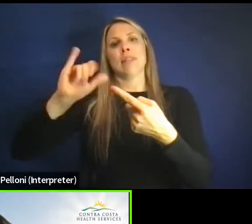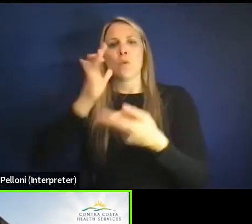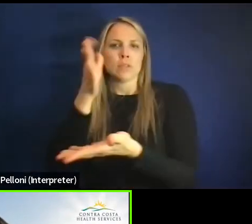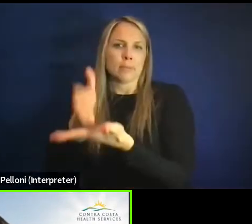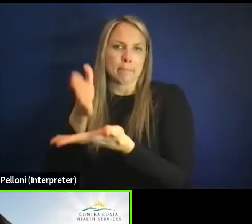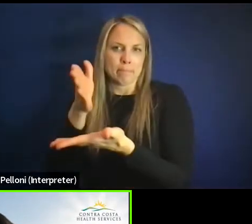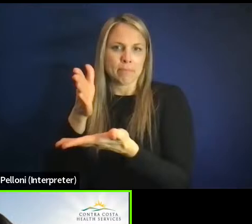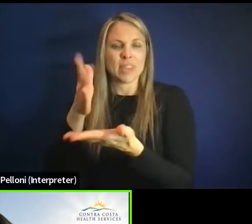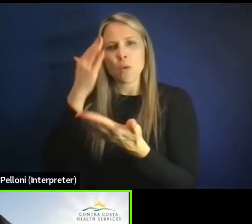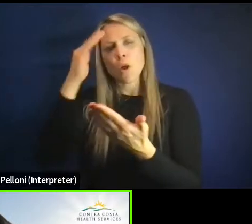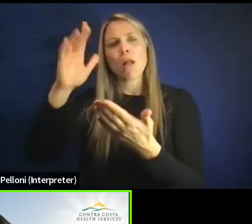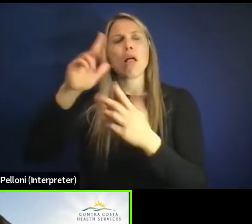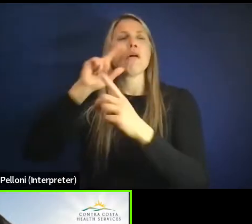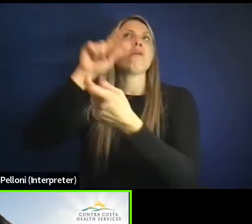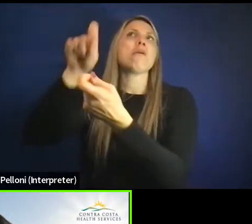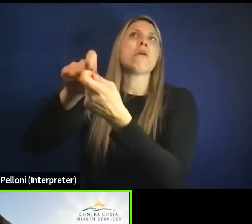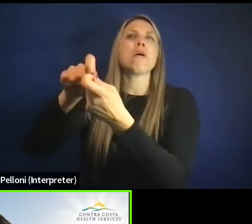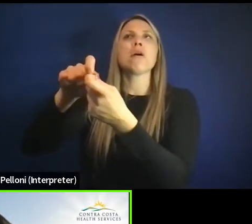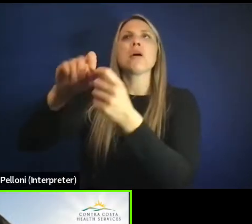precise